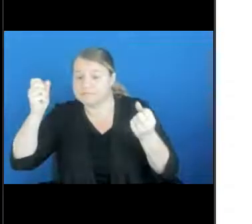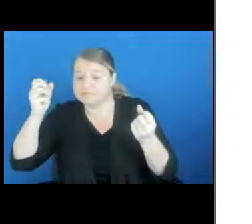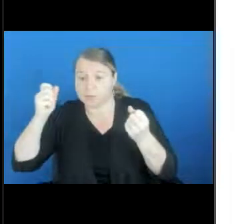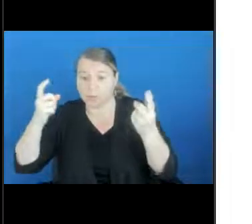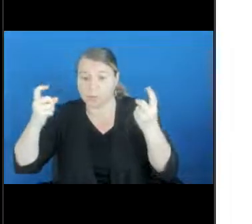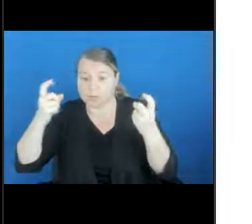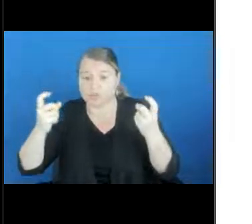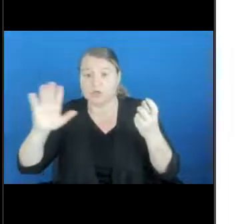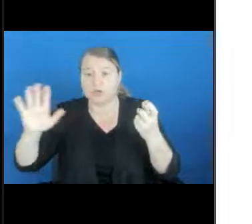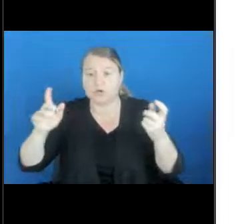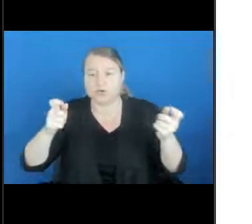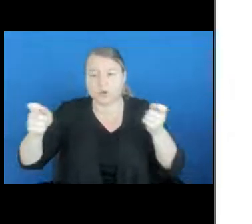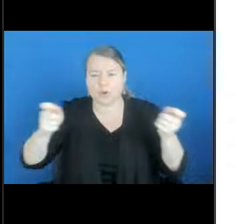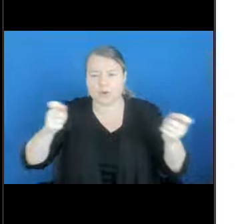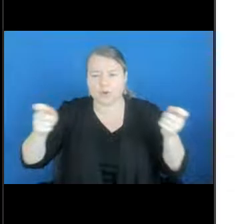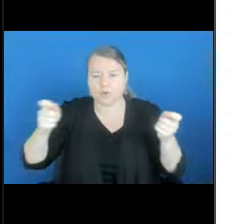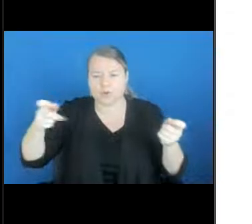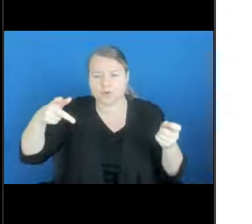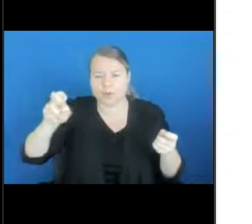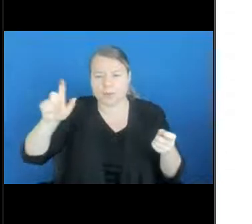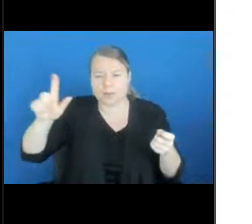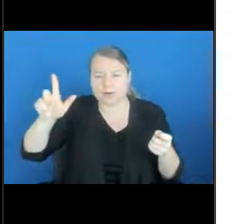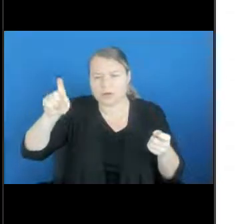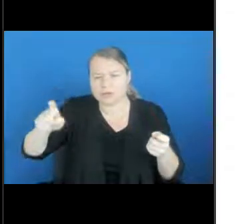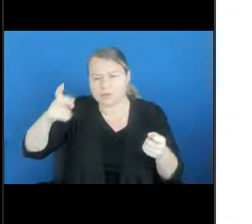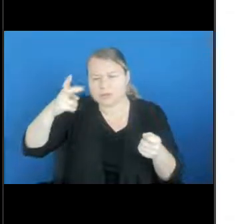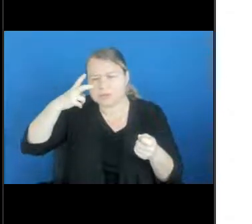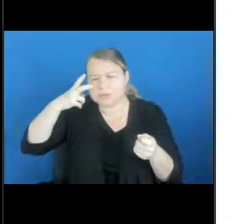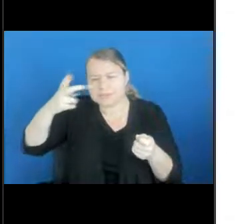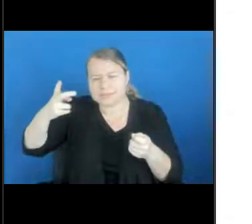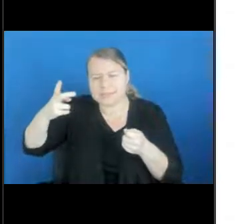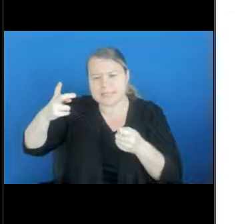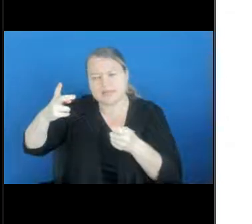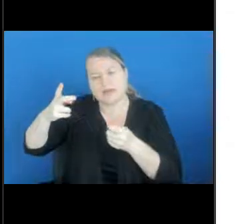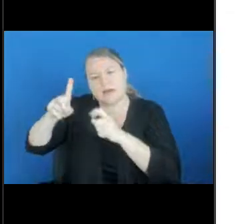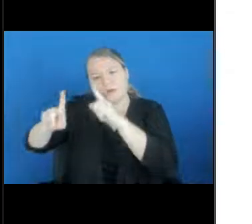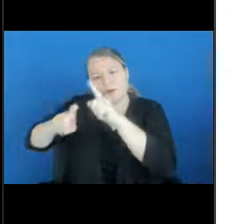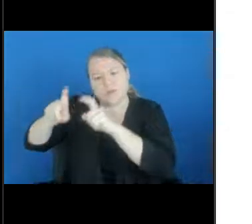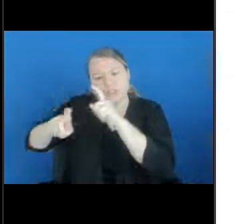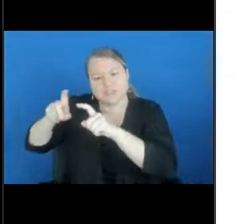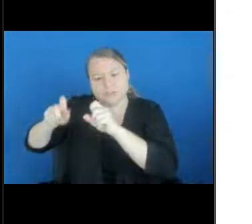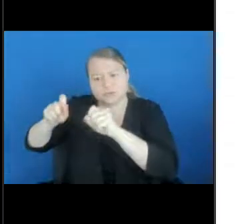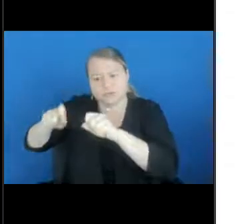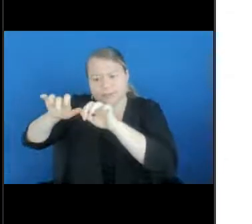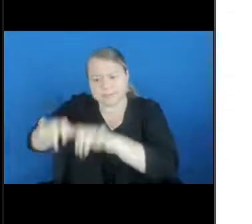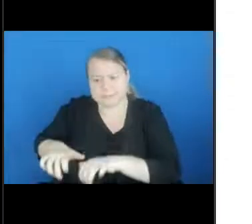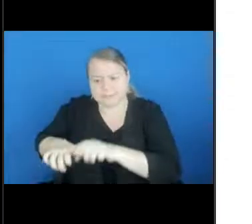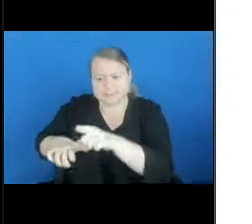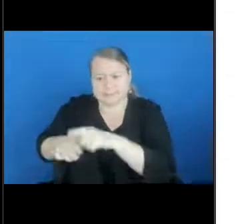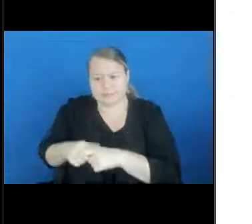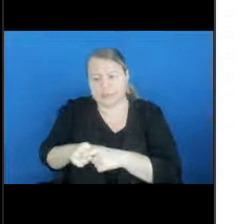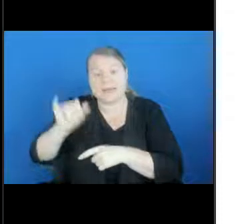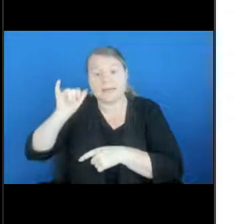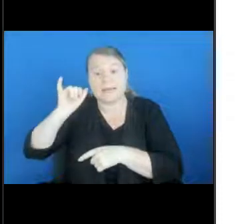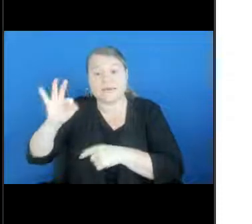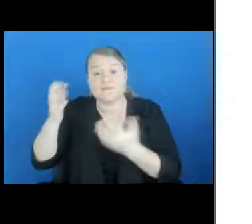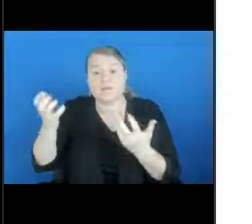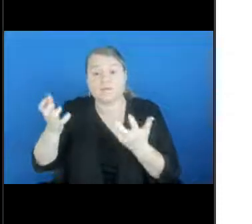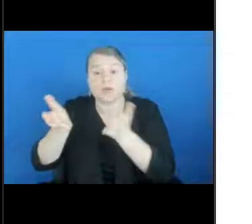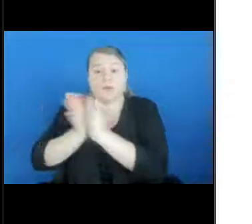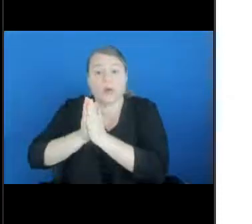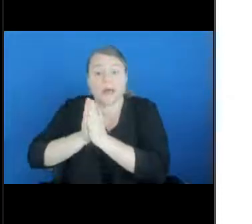panel, you should have a questions pane that will allow you to submit your written questions and comments. If you would like to ask a verbal question